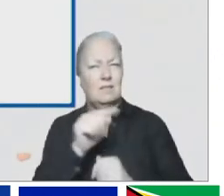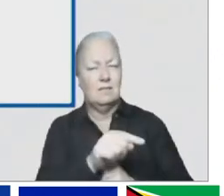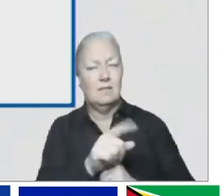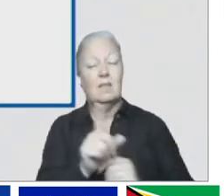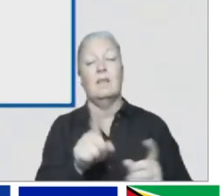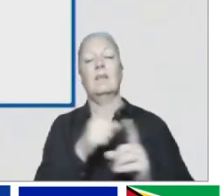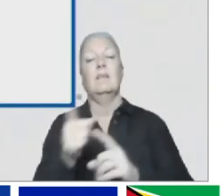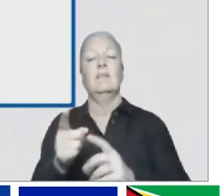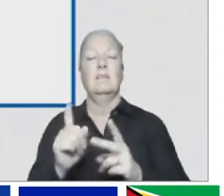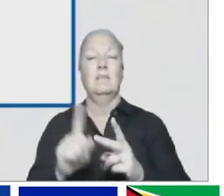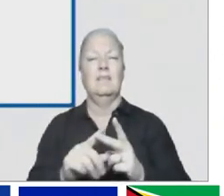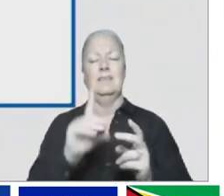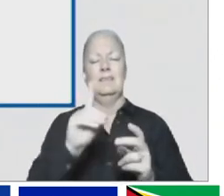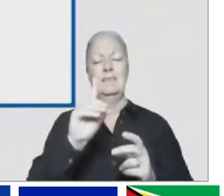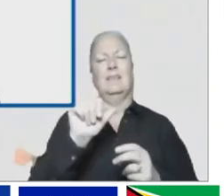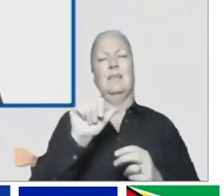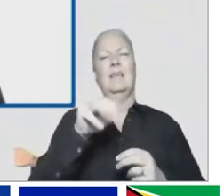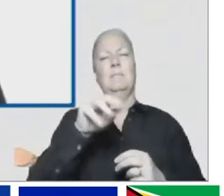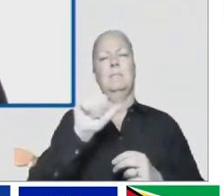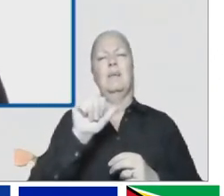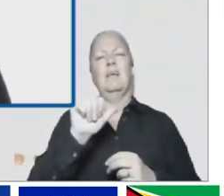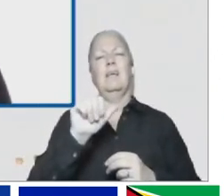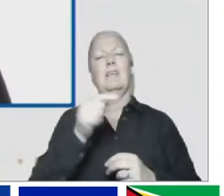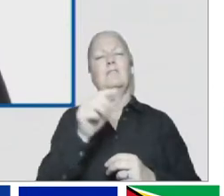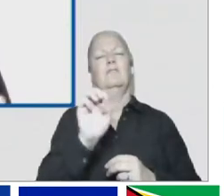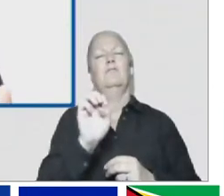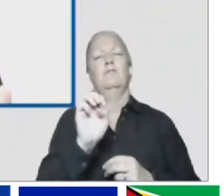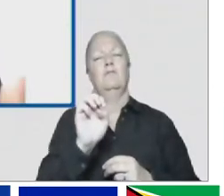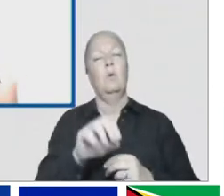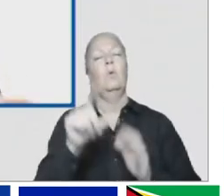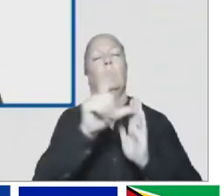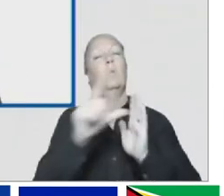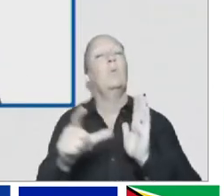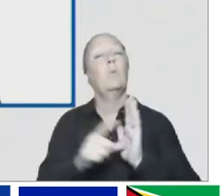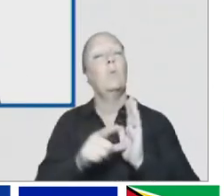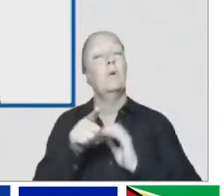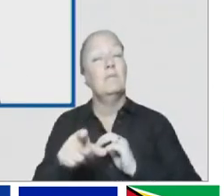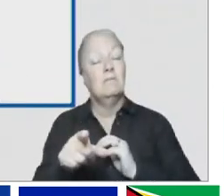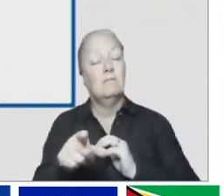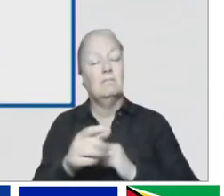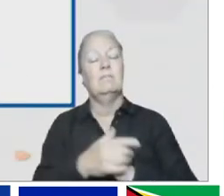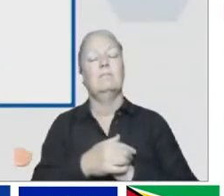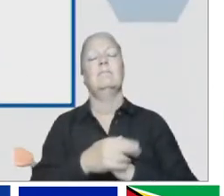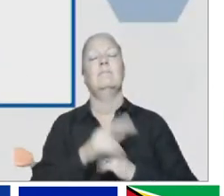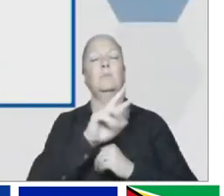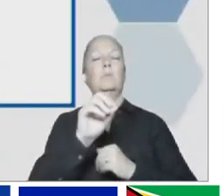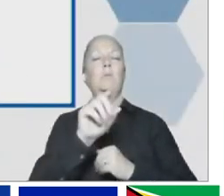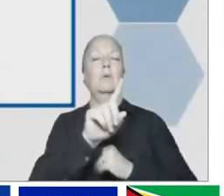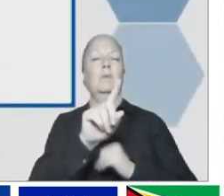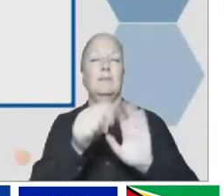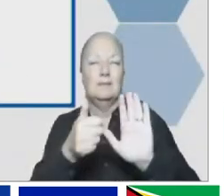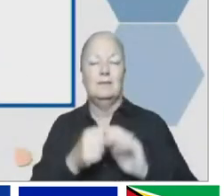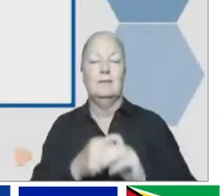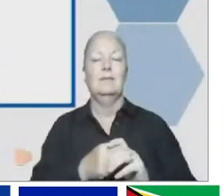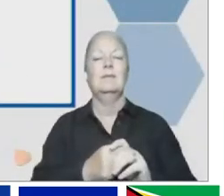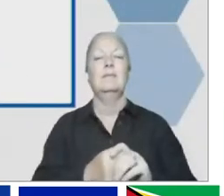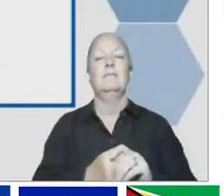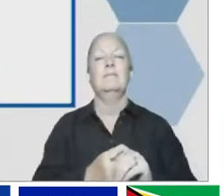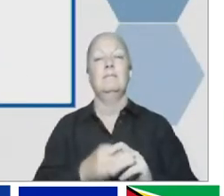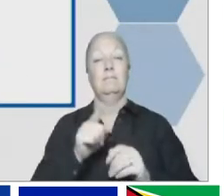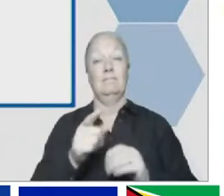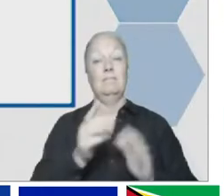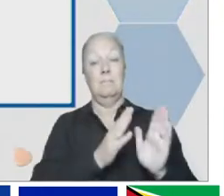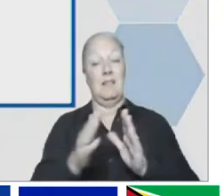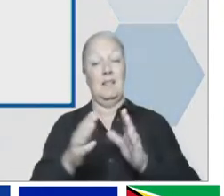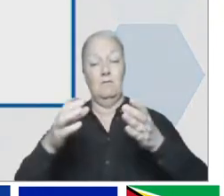Team. The Recovery Planning Committee is chaired by the Planning Institute of Jamaica, and we led the preparation of a post-disaster